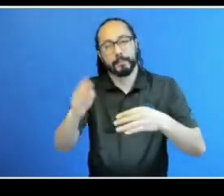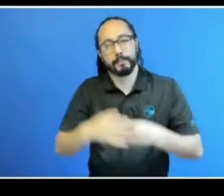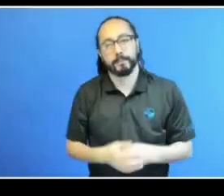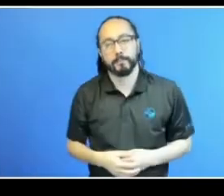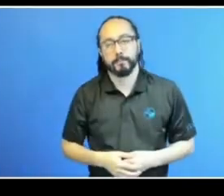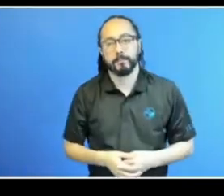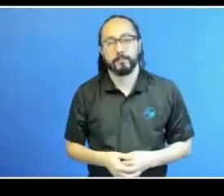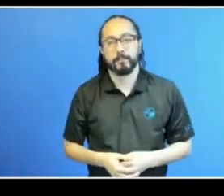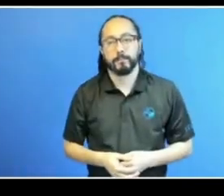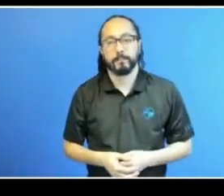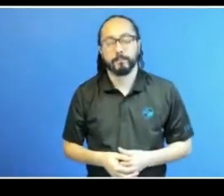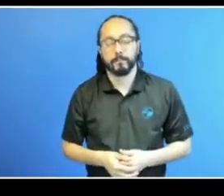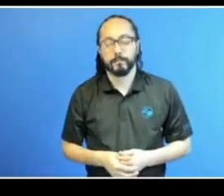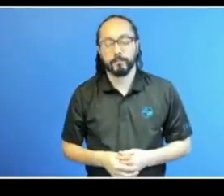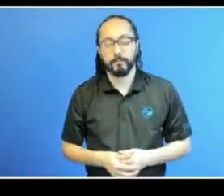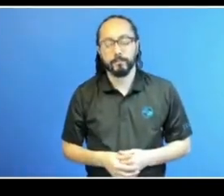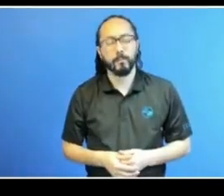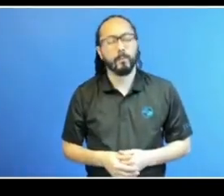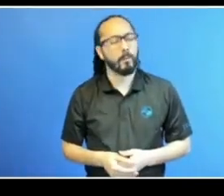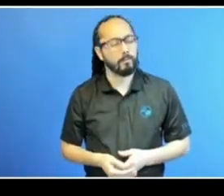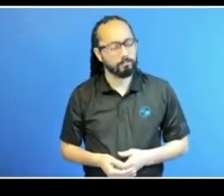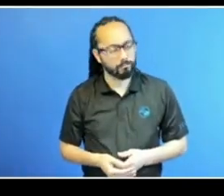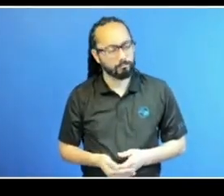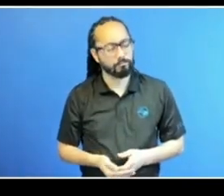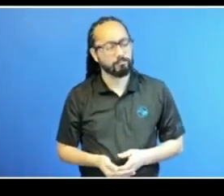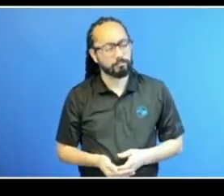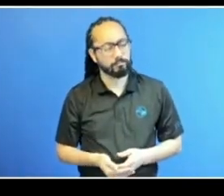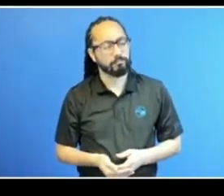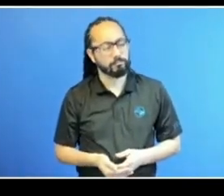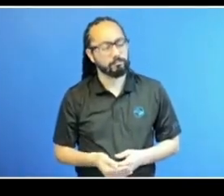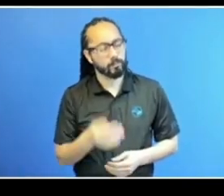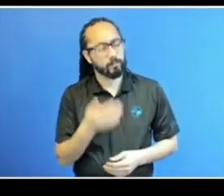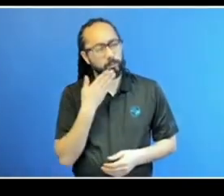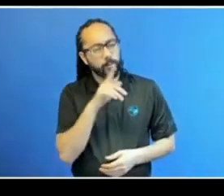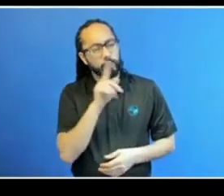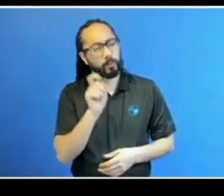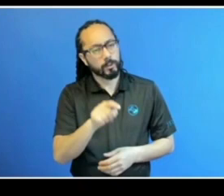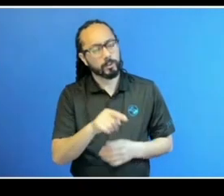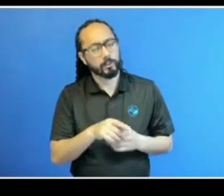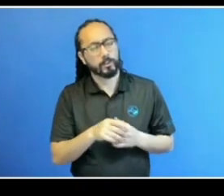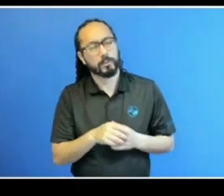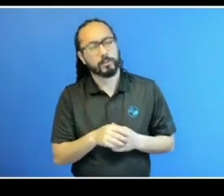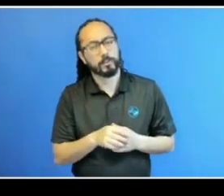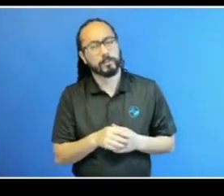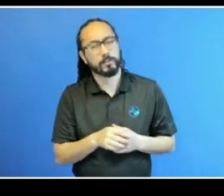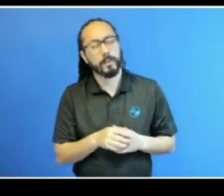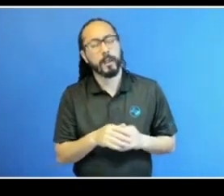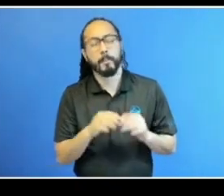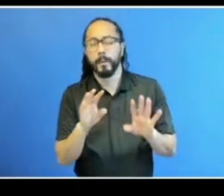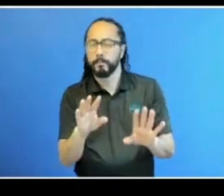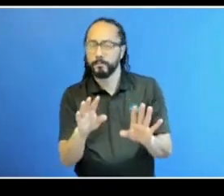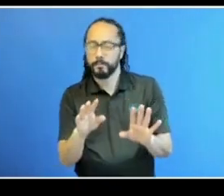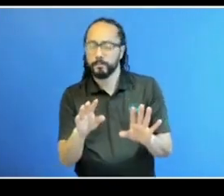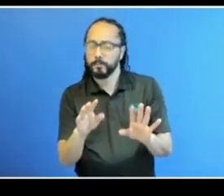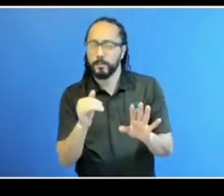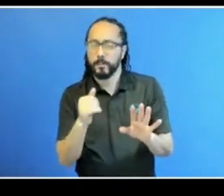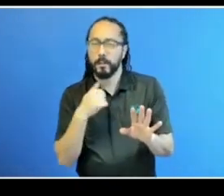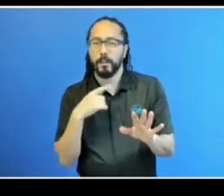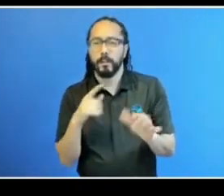That's a very good question. And also, I just want to start off by saying